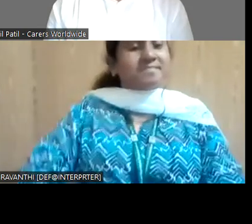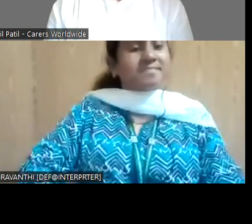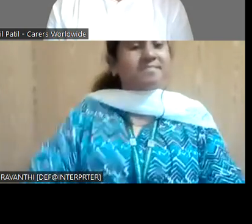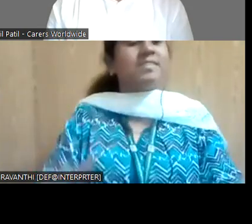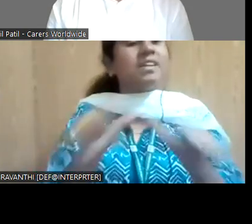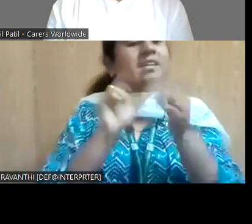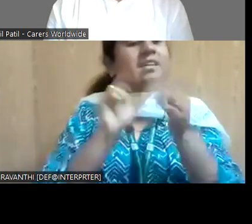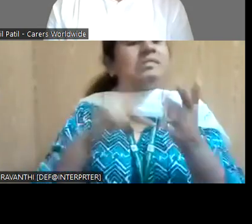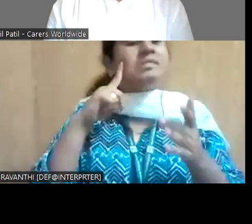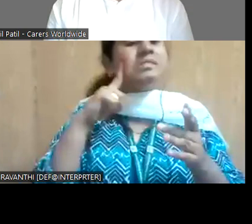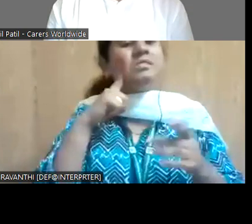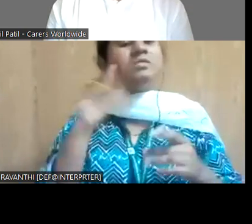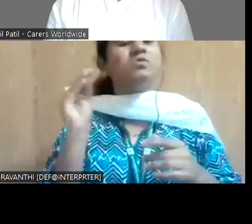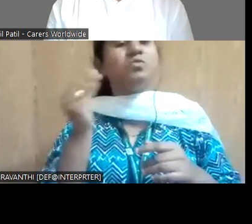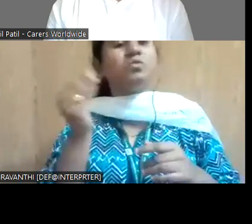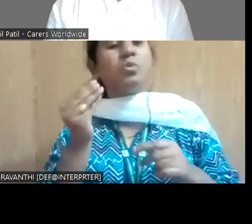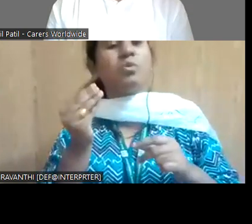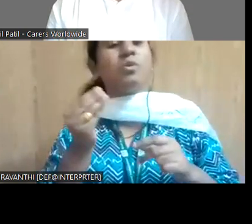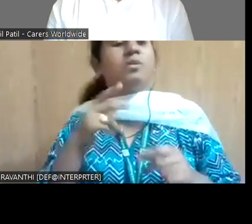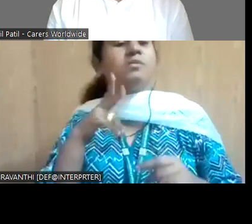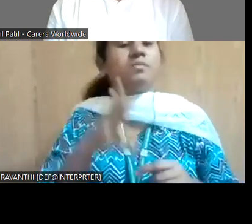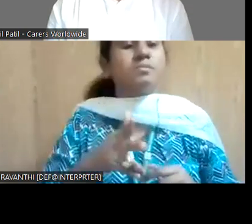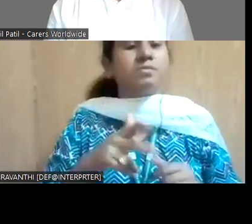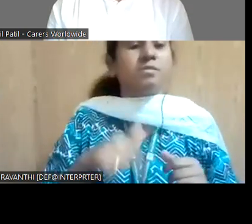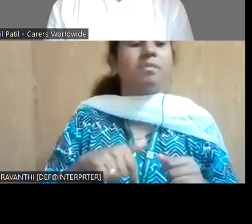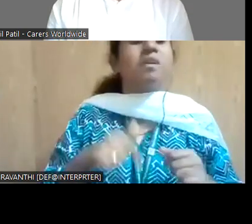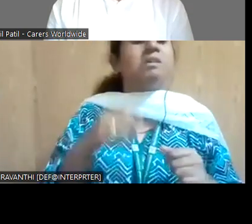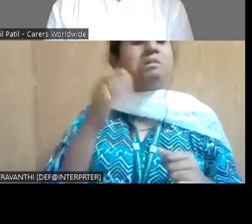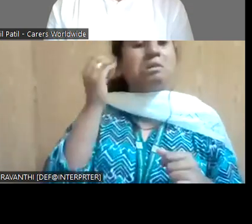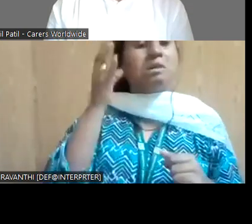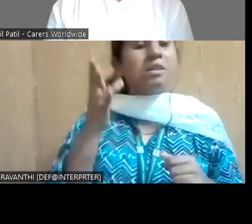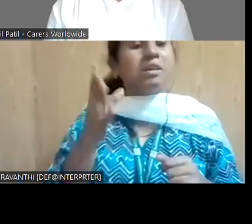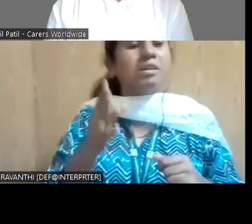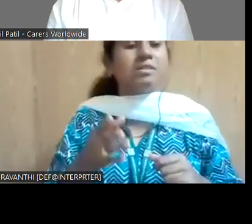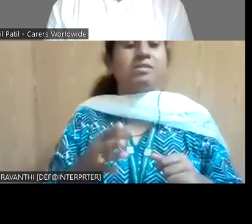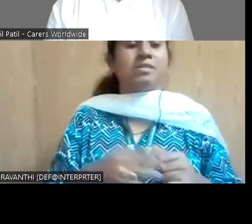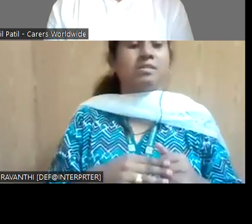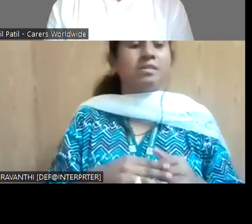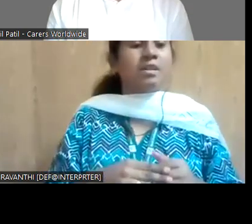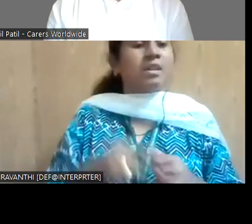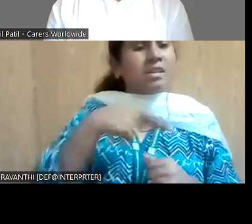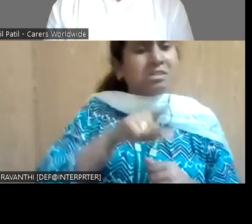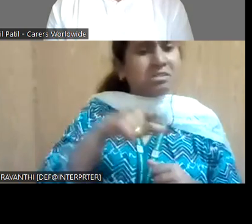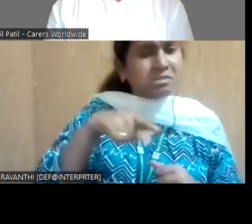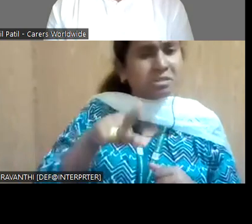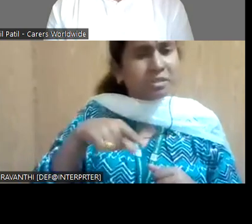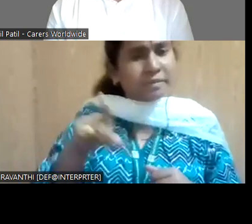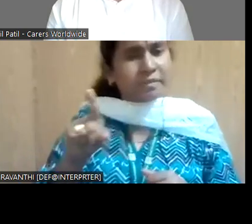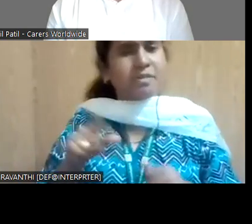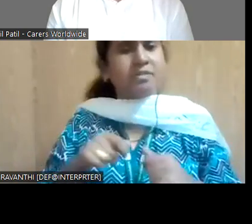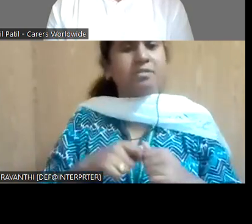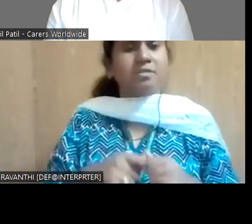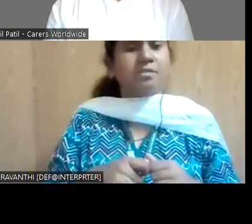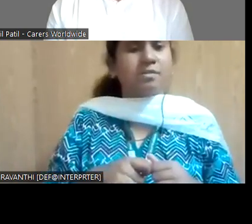aspects that need to be looked into for caregiver, recognizing caregivers as individuals and taking the discourse to caregiver